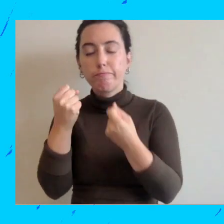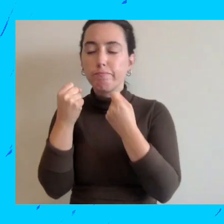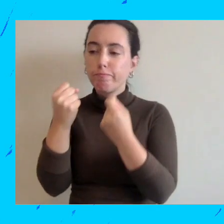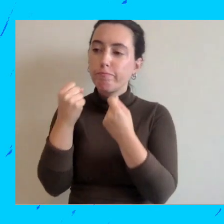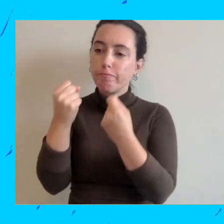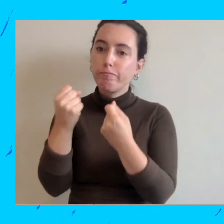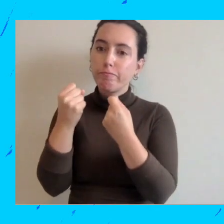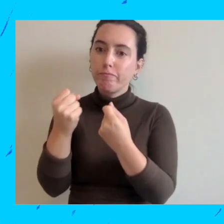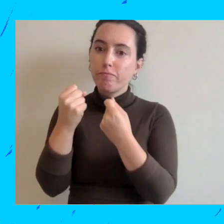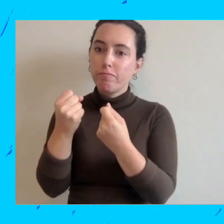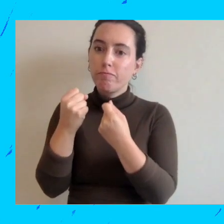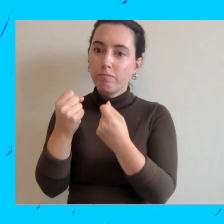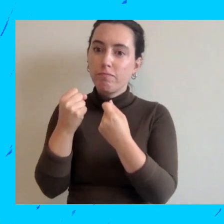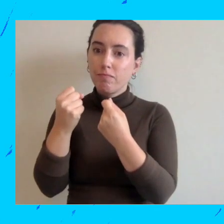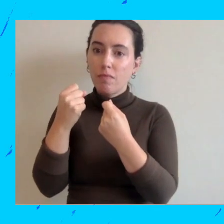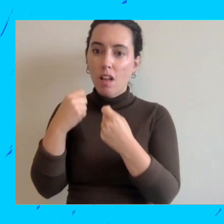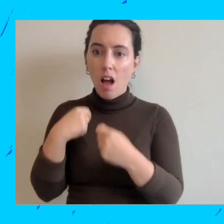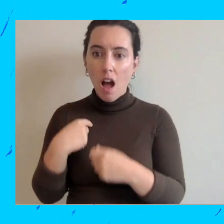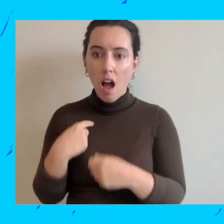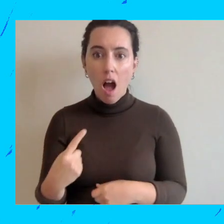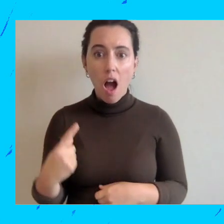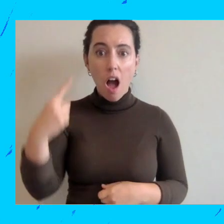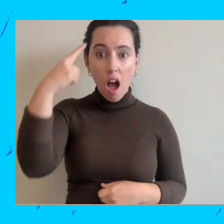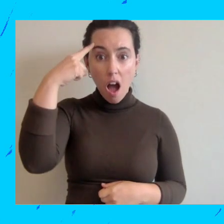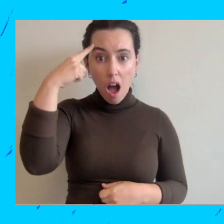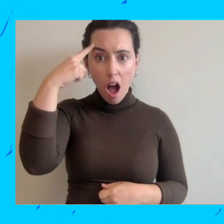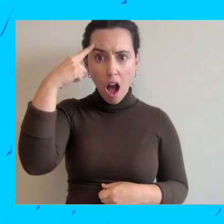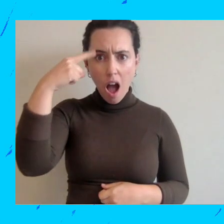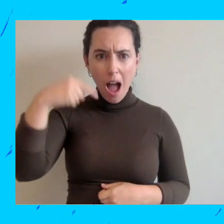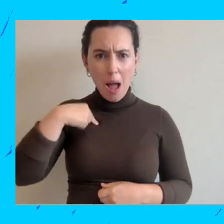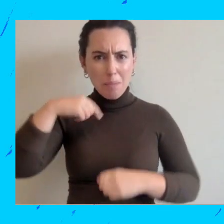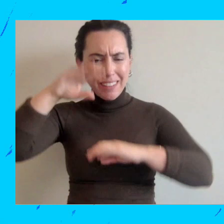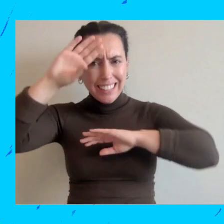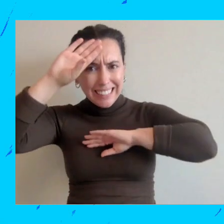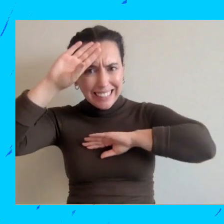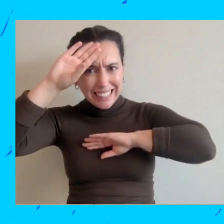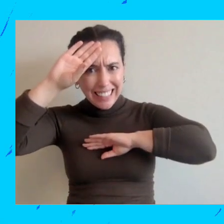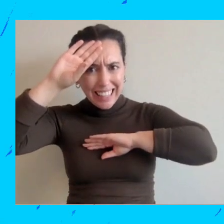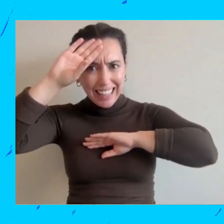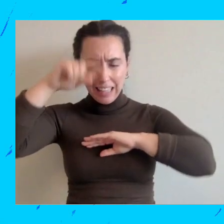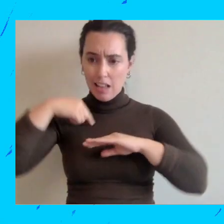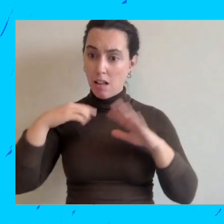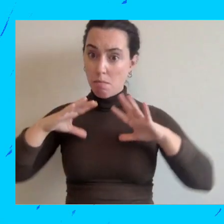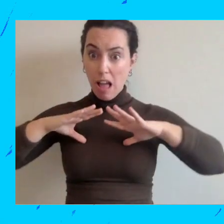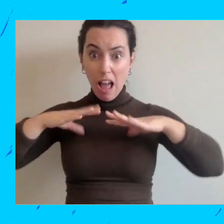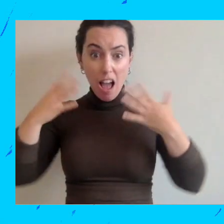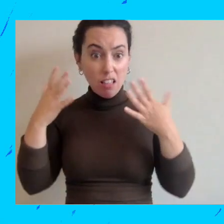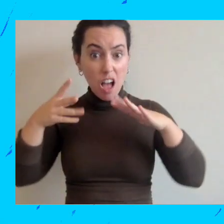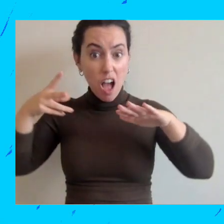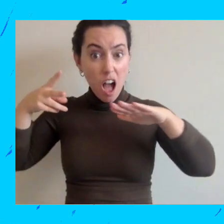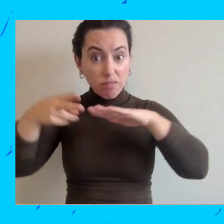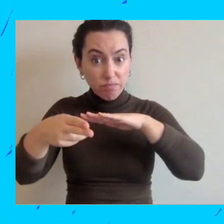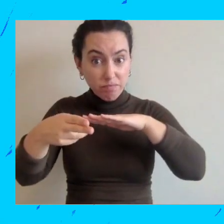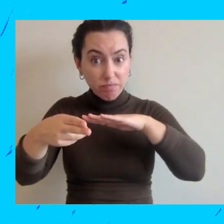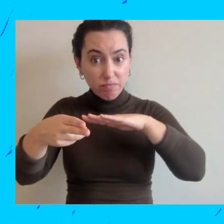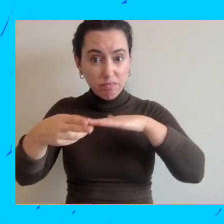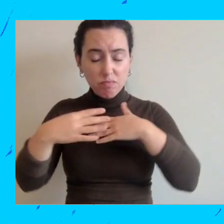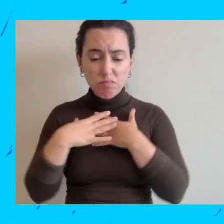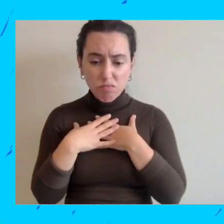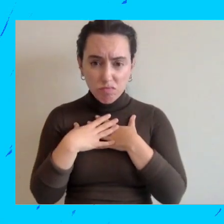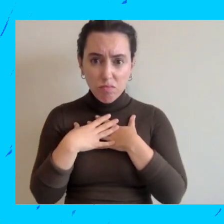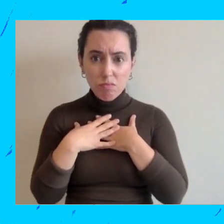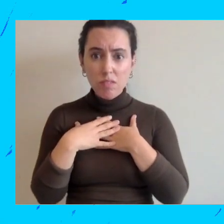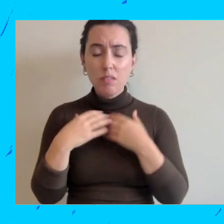cancer. This means that I'm dying, and I parked the car on the roadside. It was